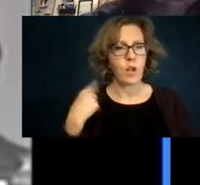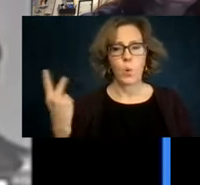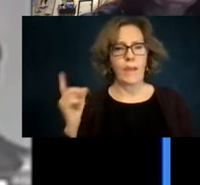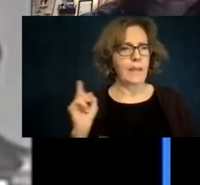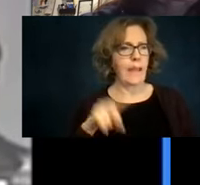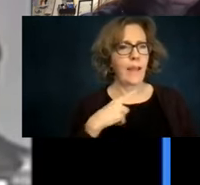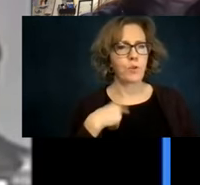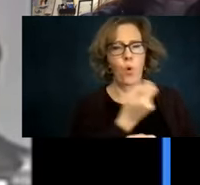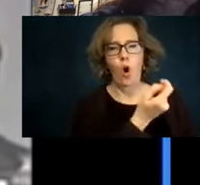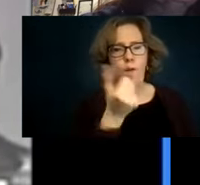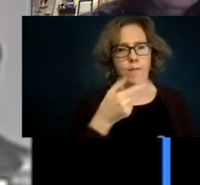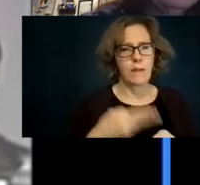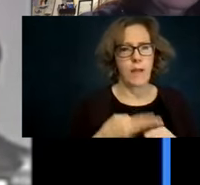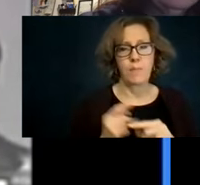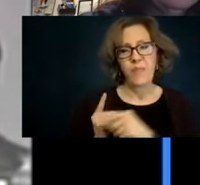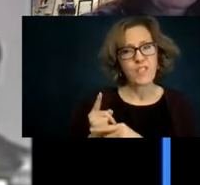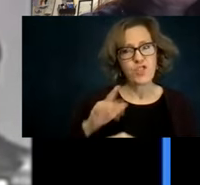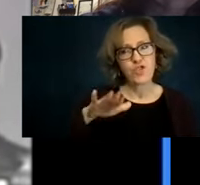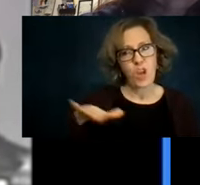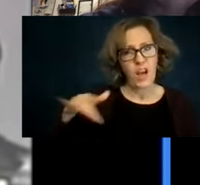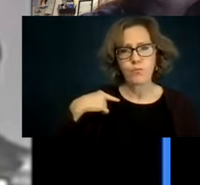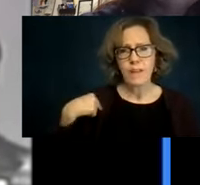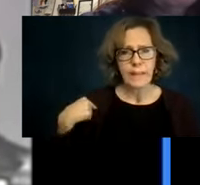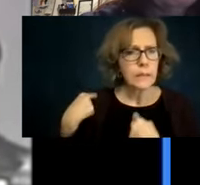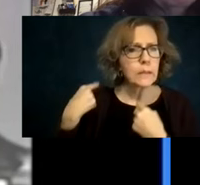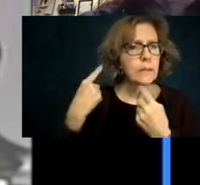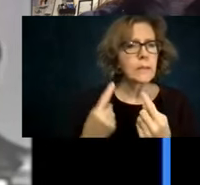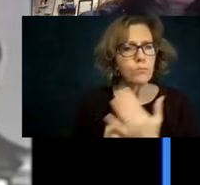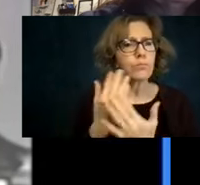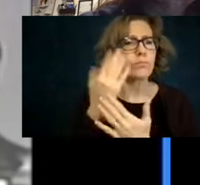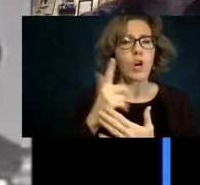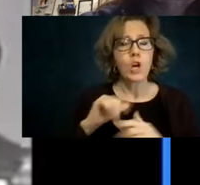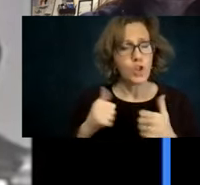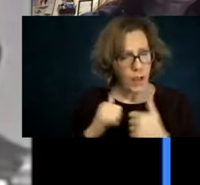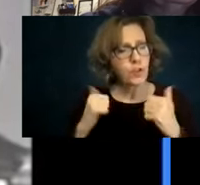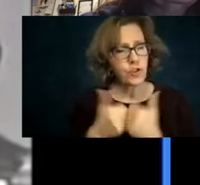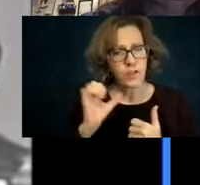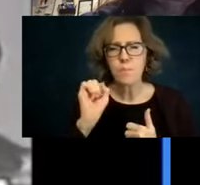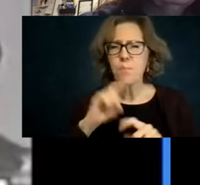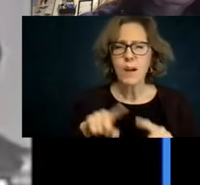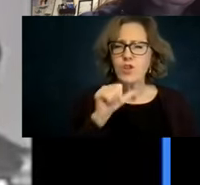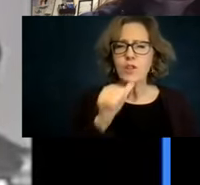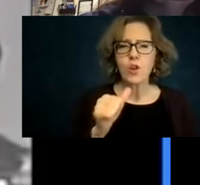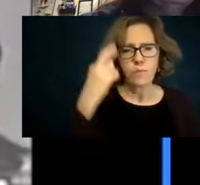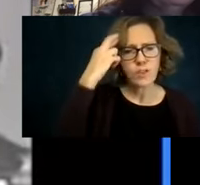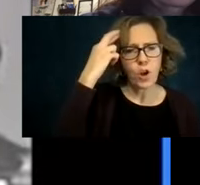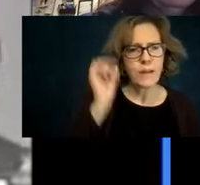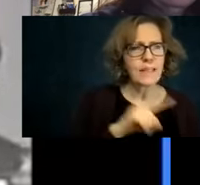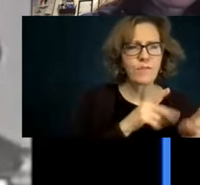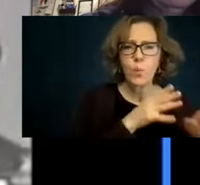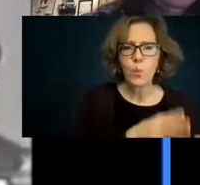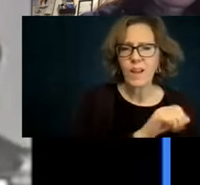This is a child who's come a long way, and she's been challenged. But she's not retarded in all those ways like all these other people. They have a